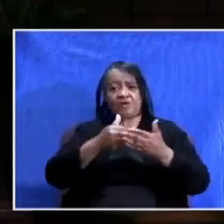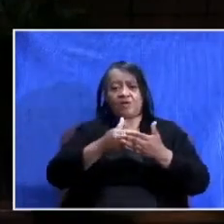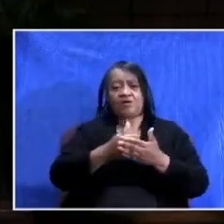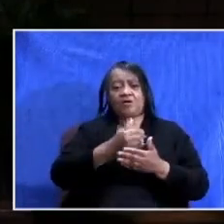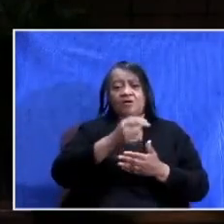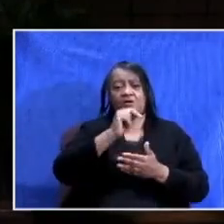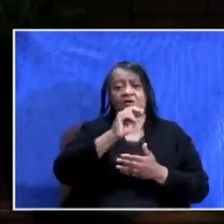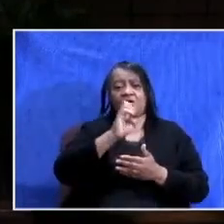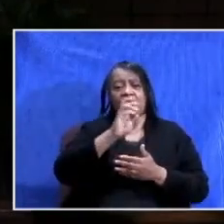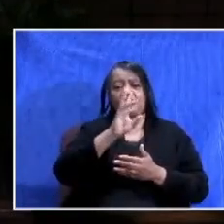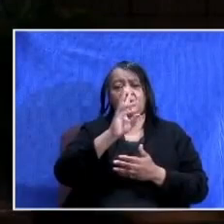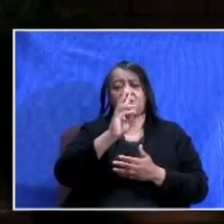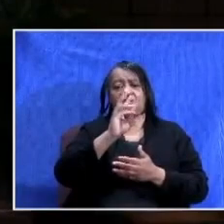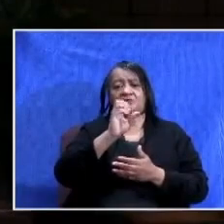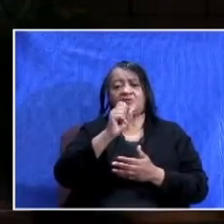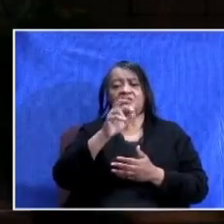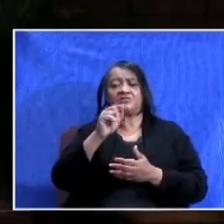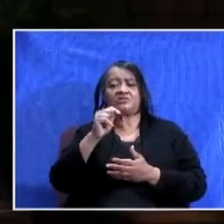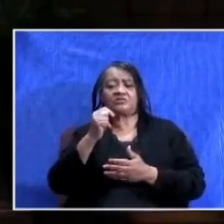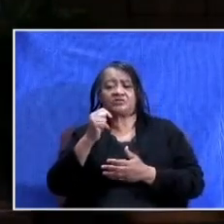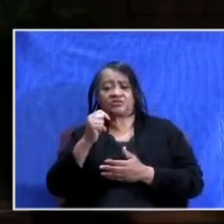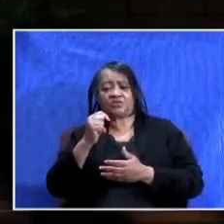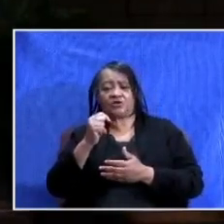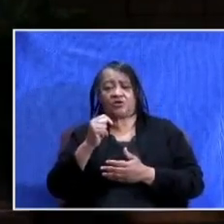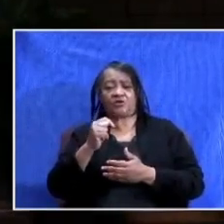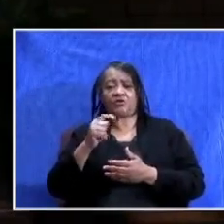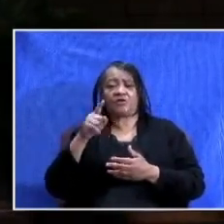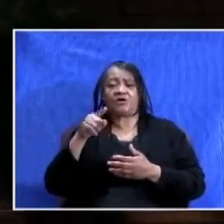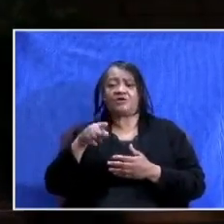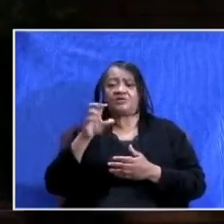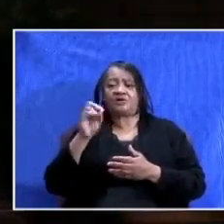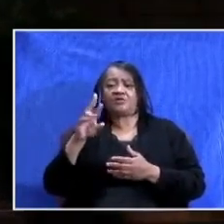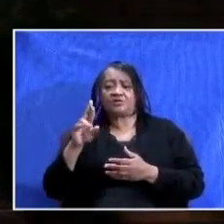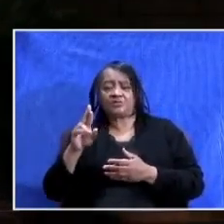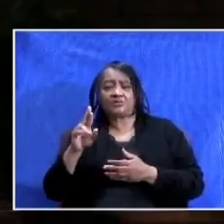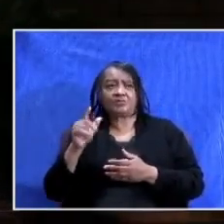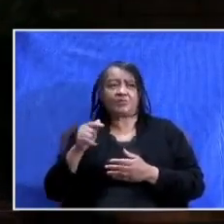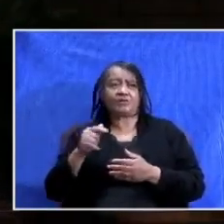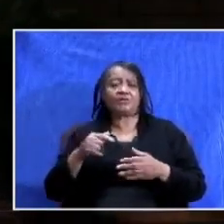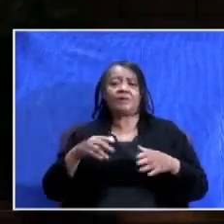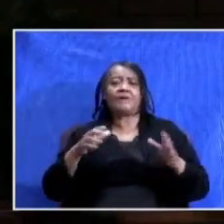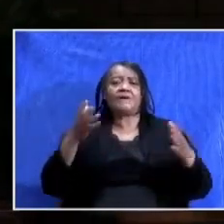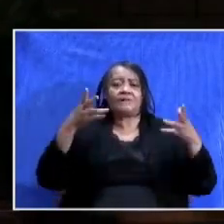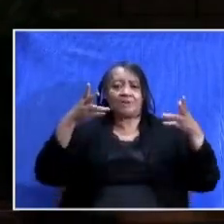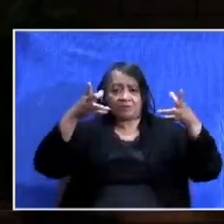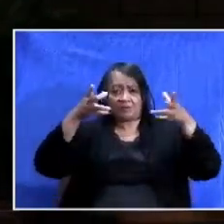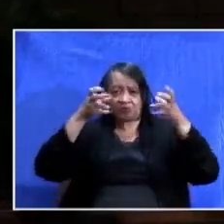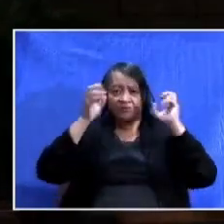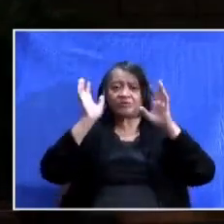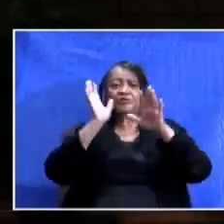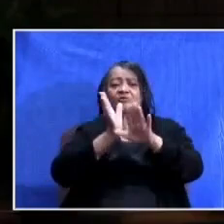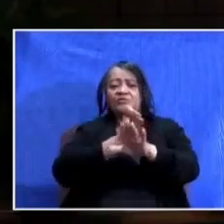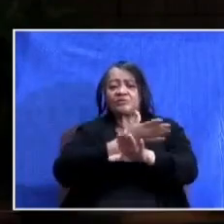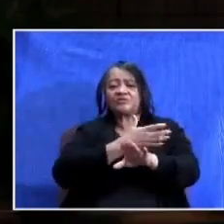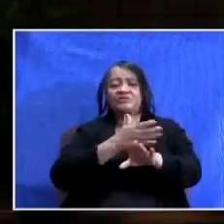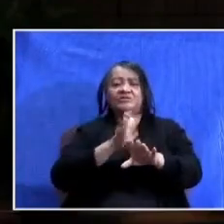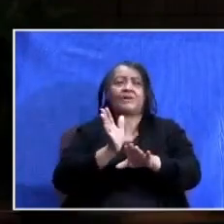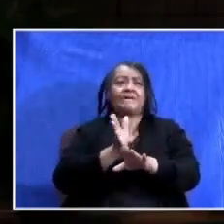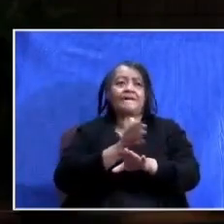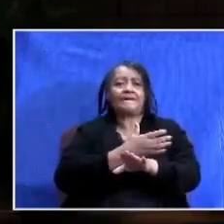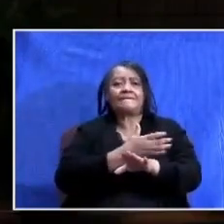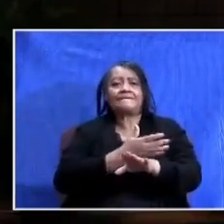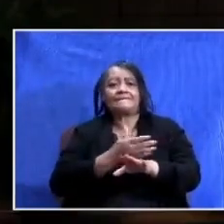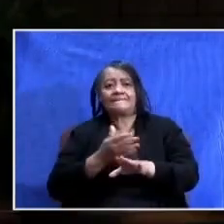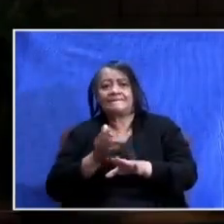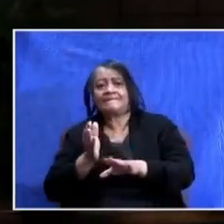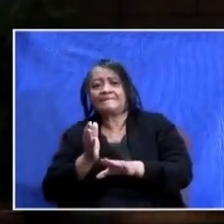at SNCLive.org. Listen to this powerful song. Let it bless you. Let it be your anthem. I feel like going on.